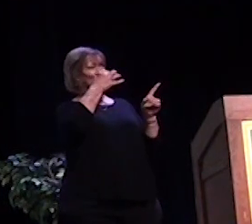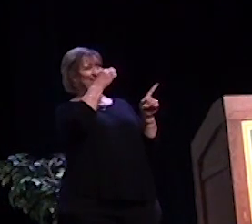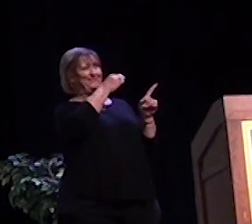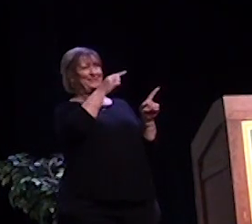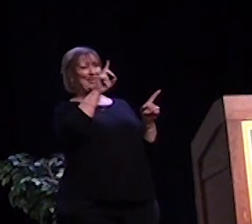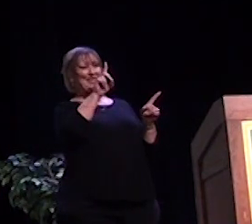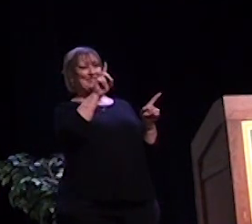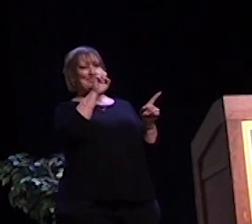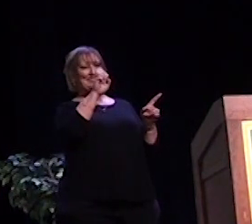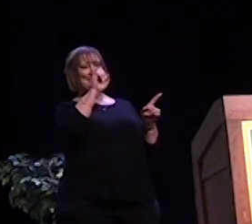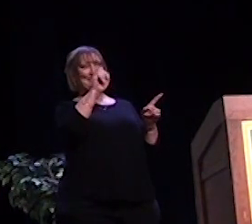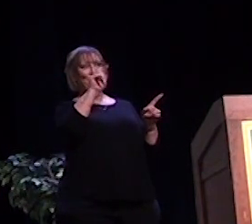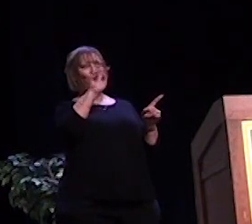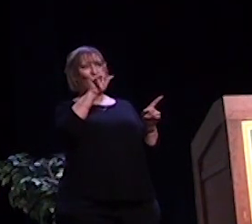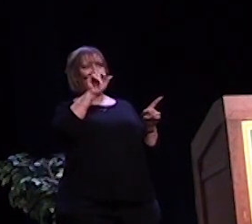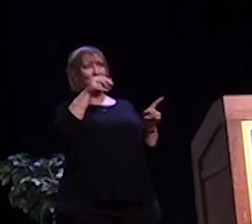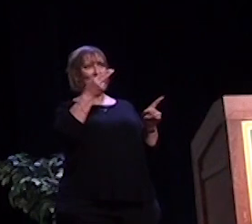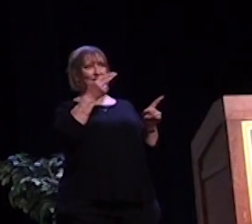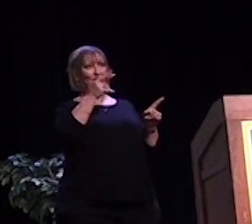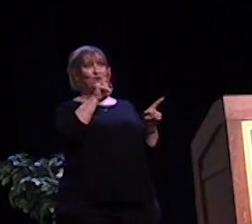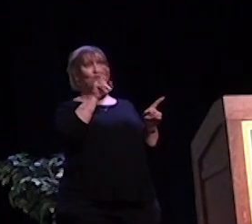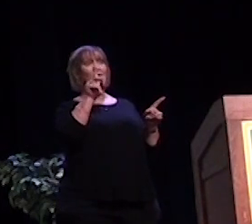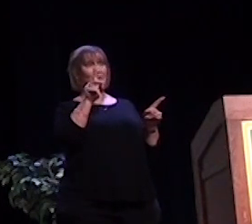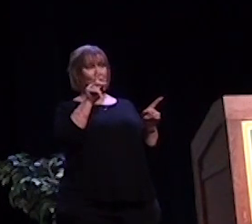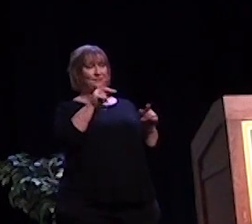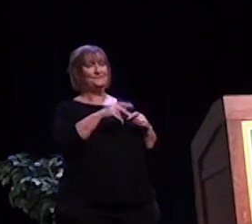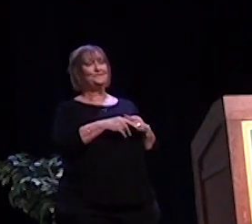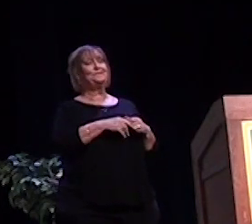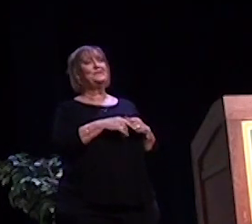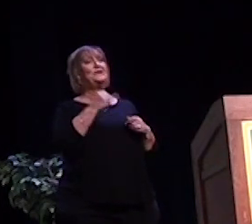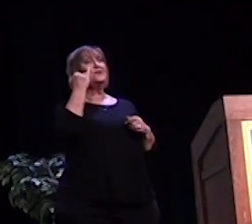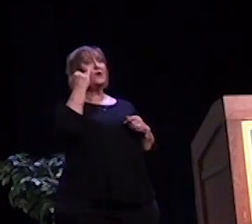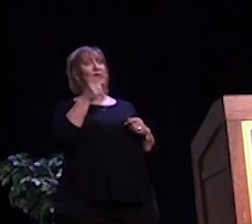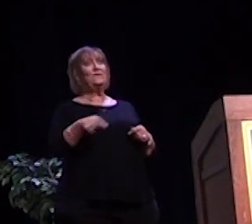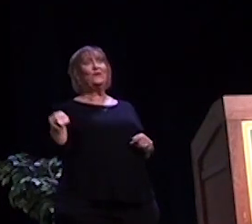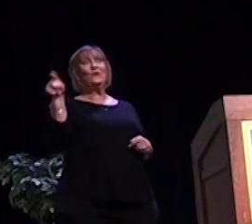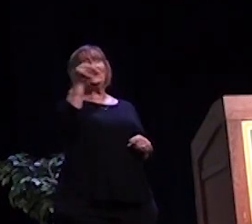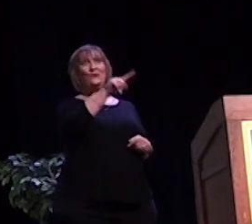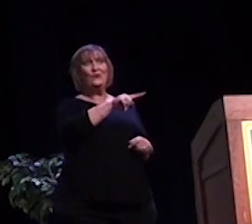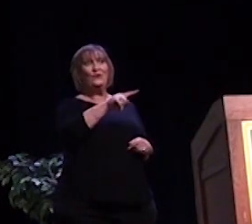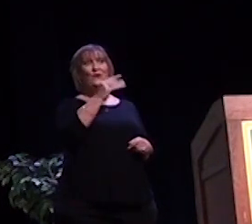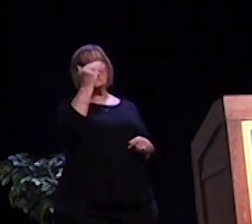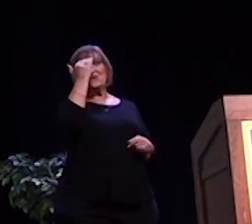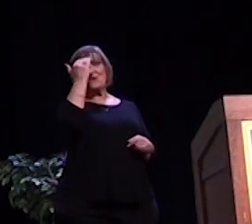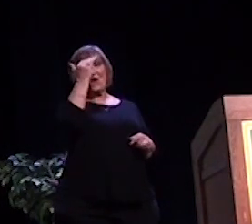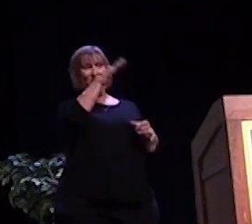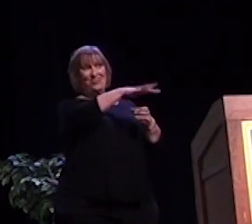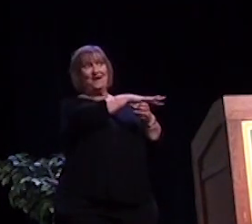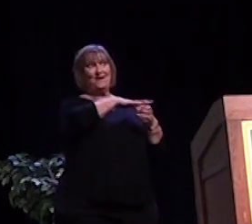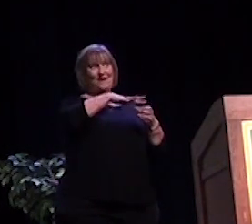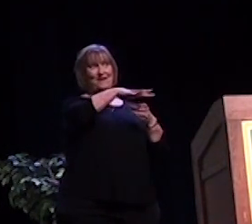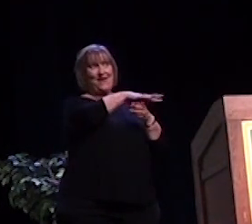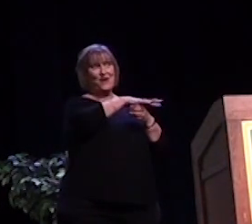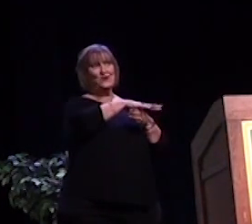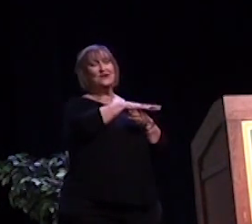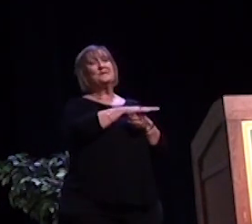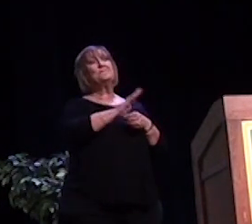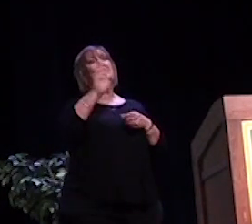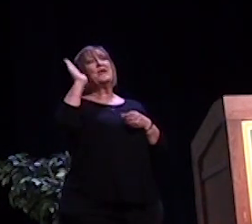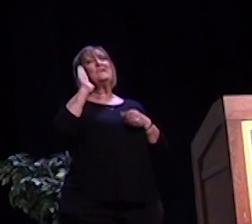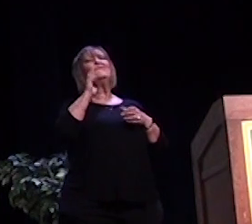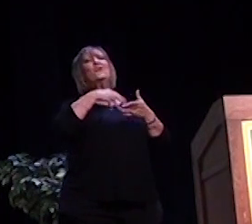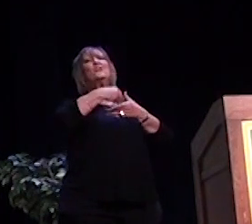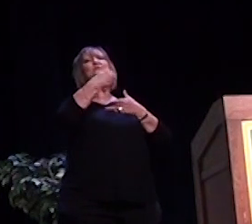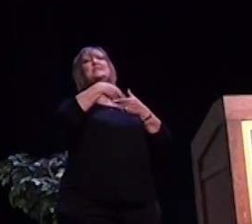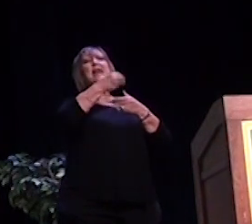up the road here. If any of you are familiar with this neighborhood, been in the neighborhood a while, there was an outdoor